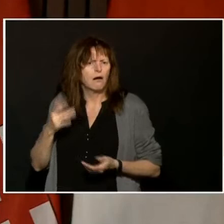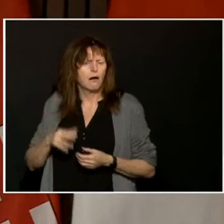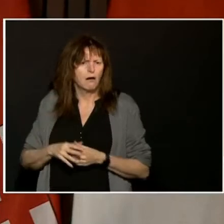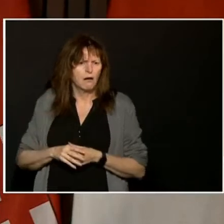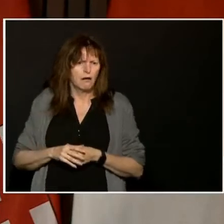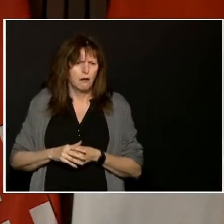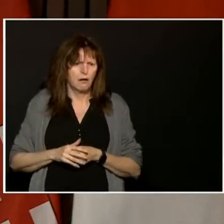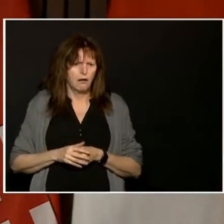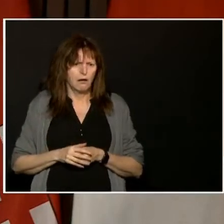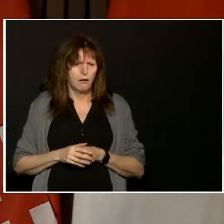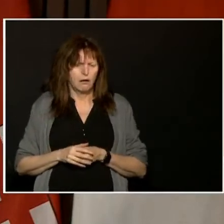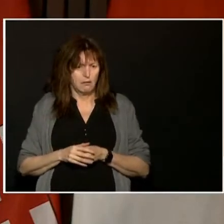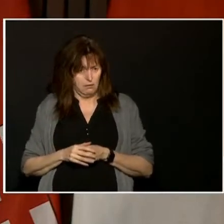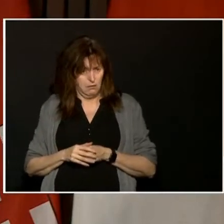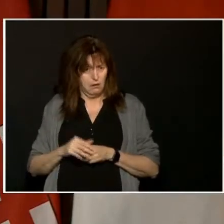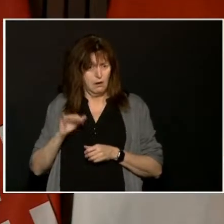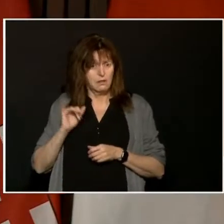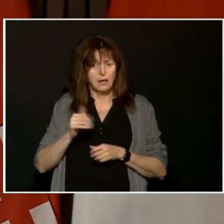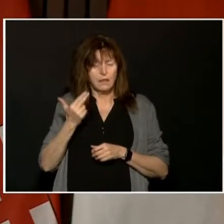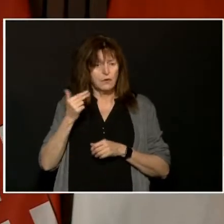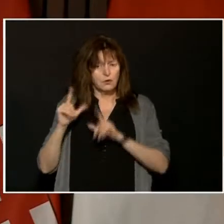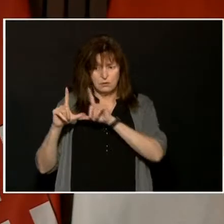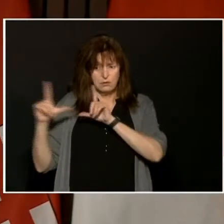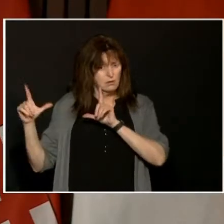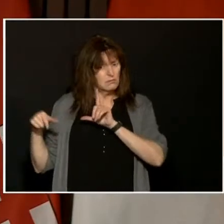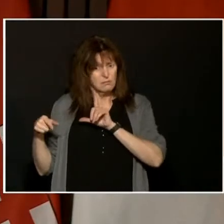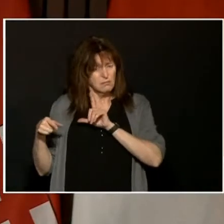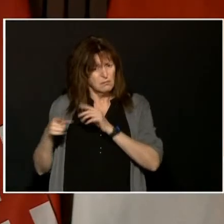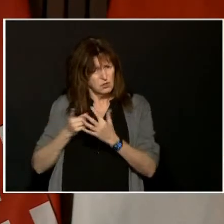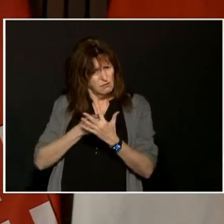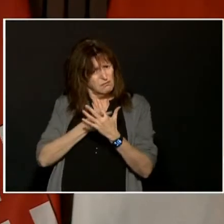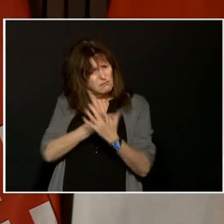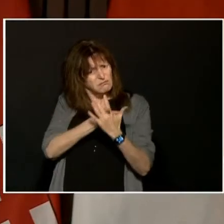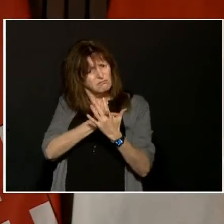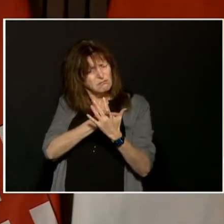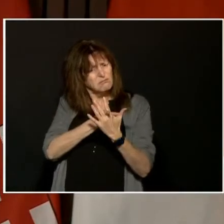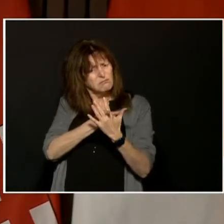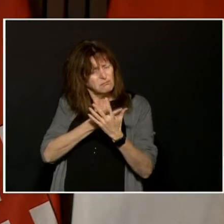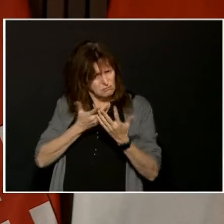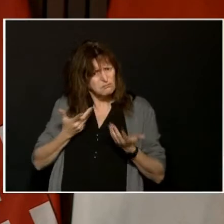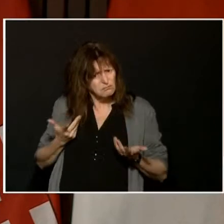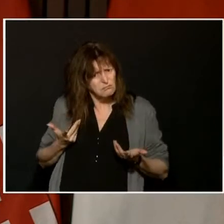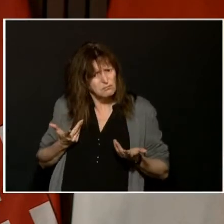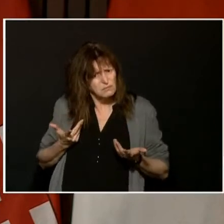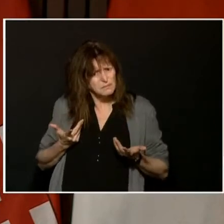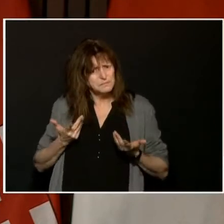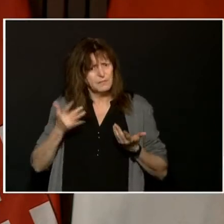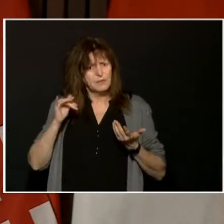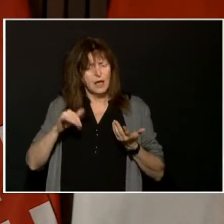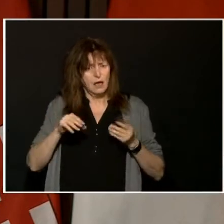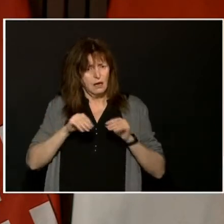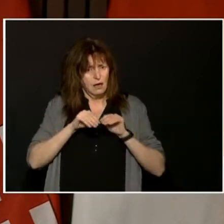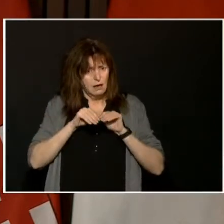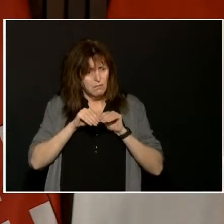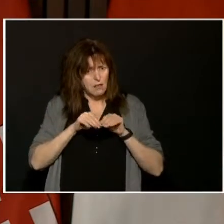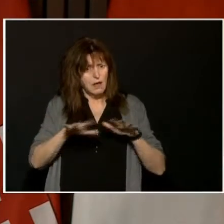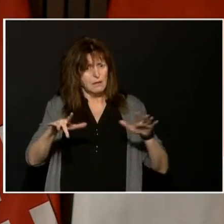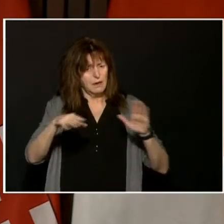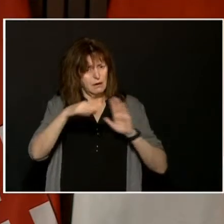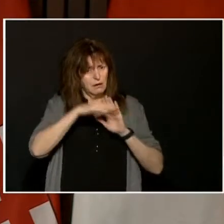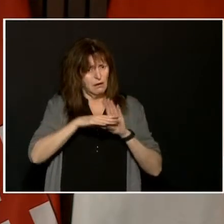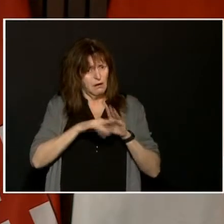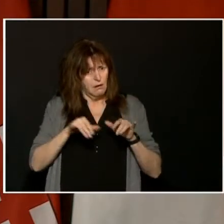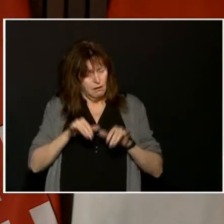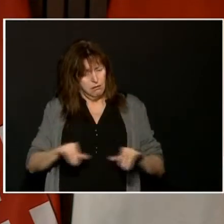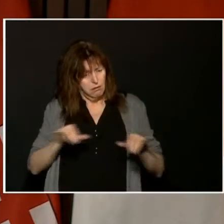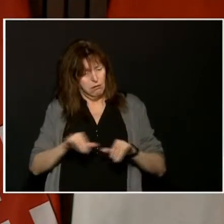want to include something like this because we believe that pandemic fatigue is at a very high level. We know that people are outside. We do believe